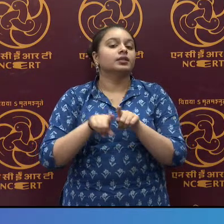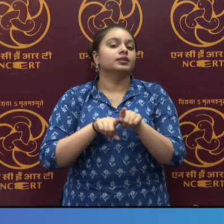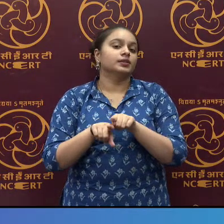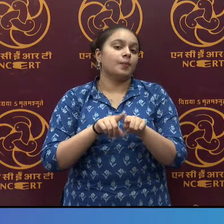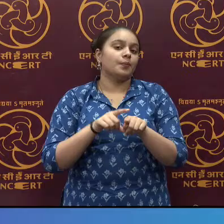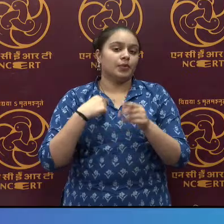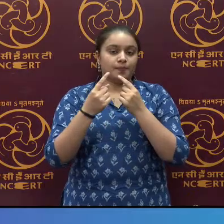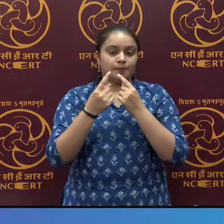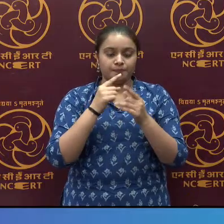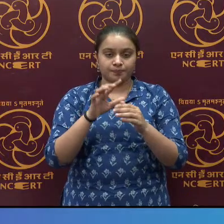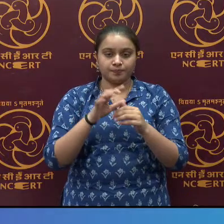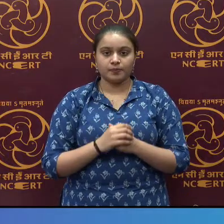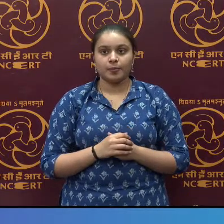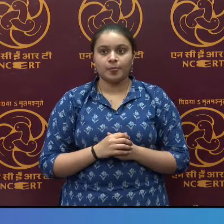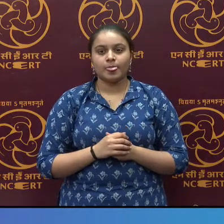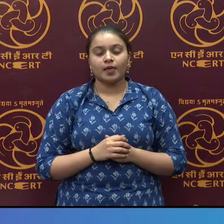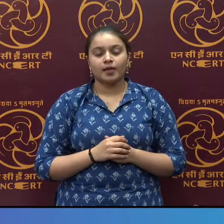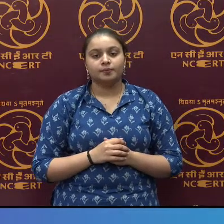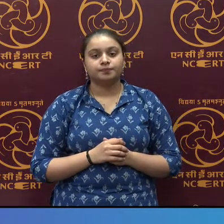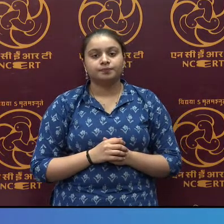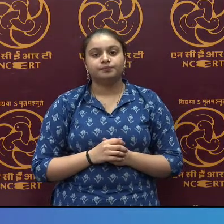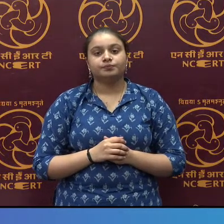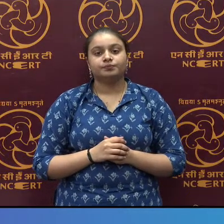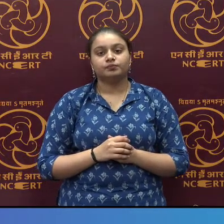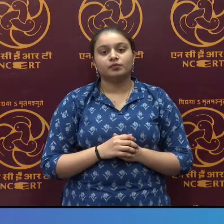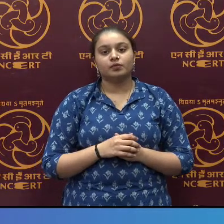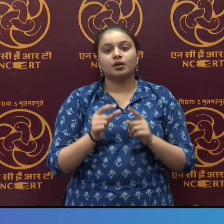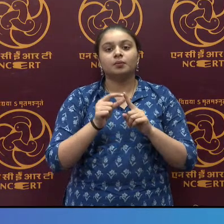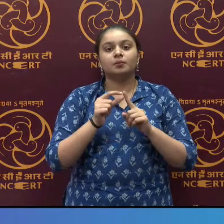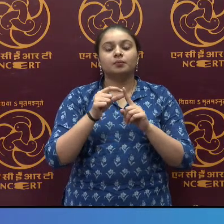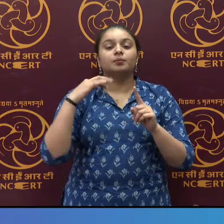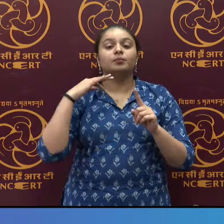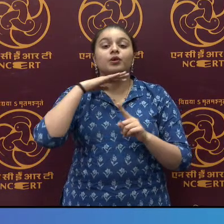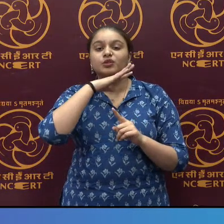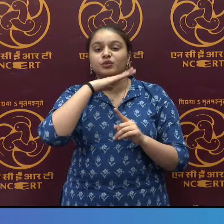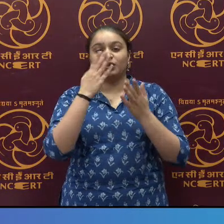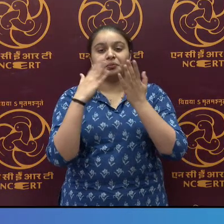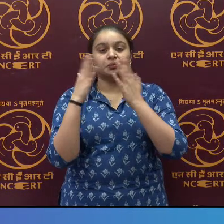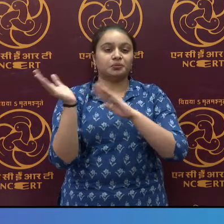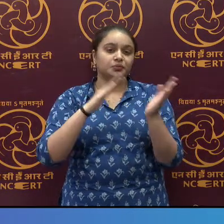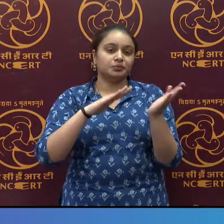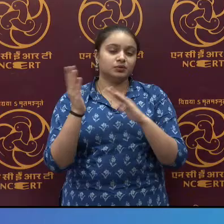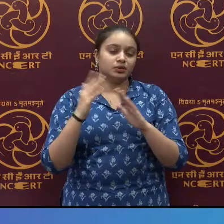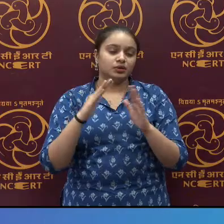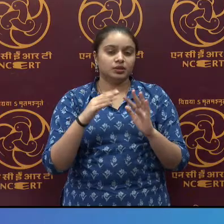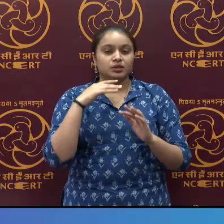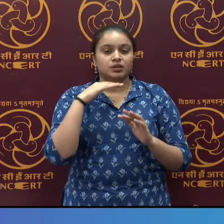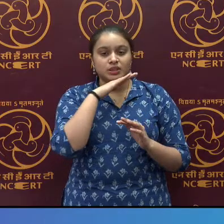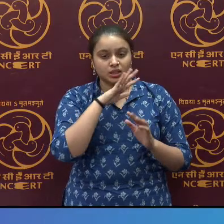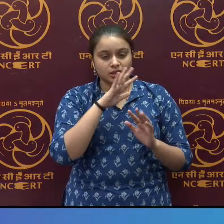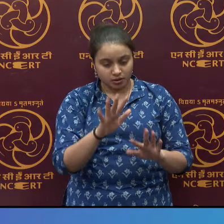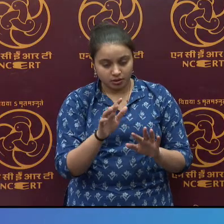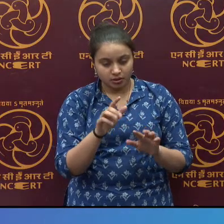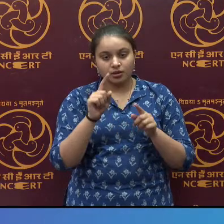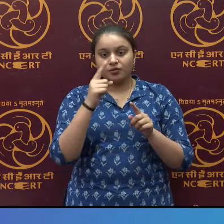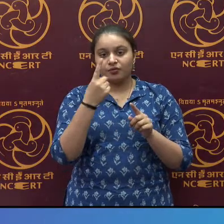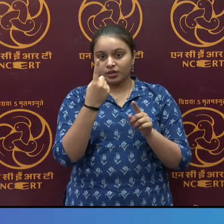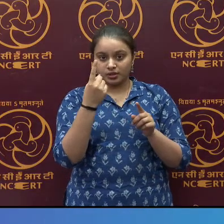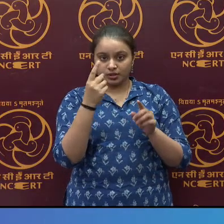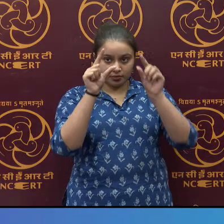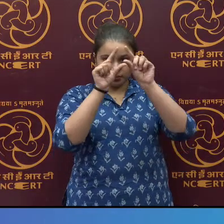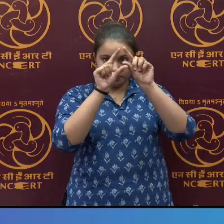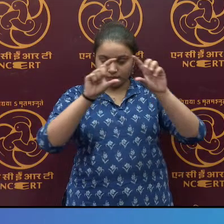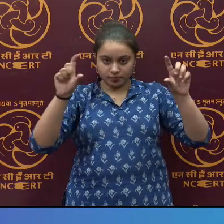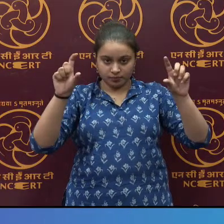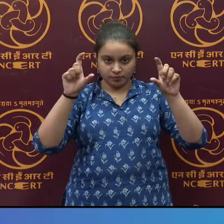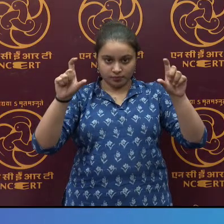talk about, suppose pollution, very general. So in first paragraph, what will